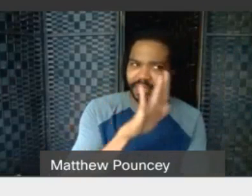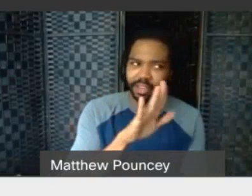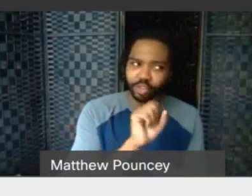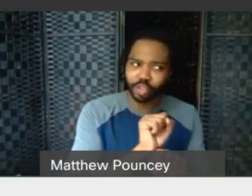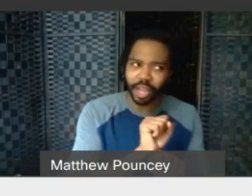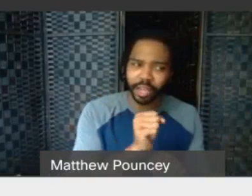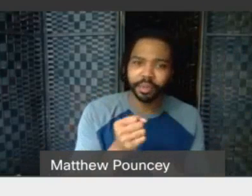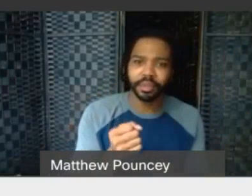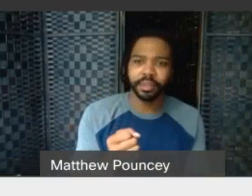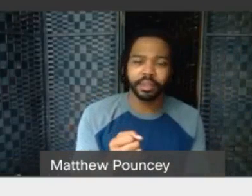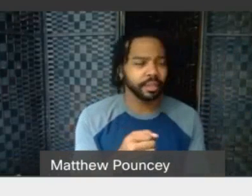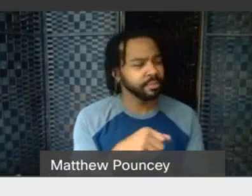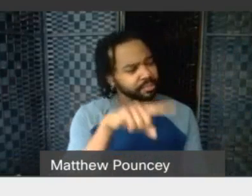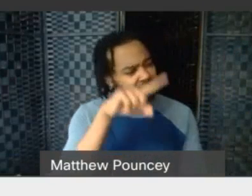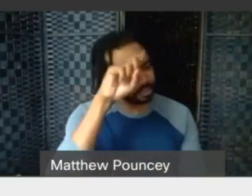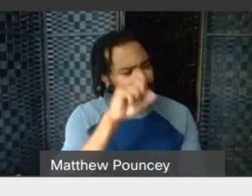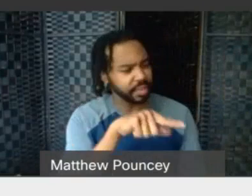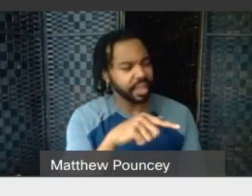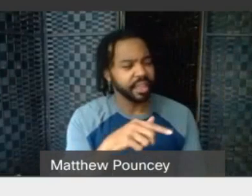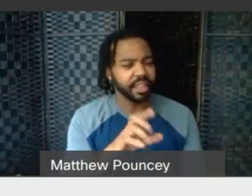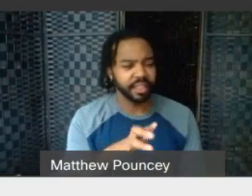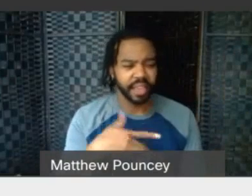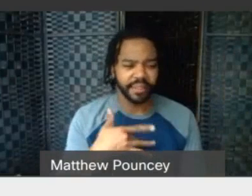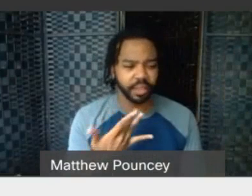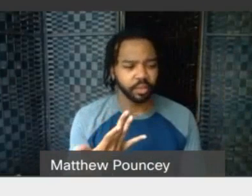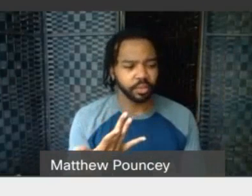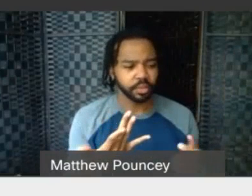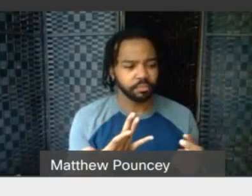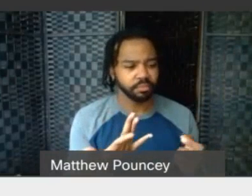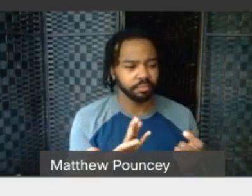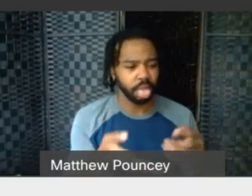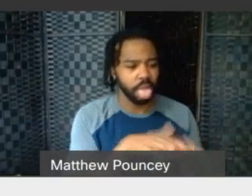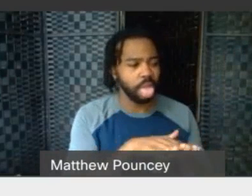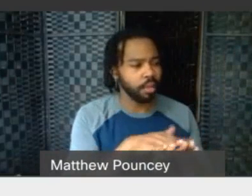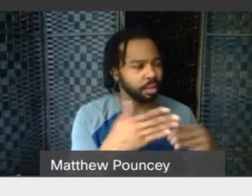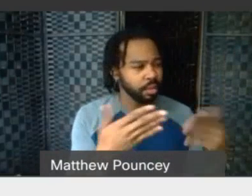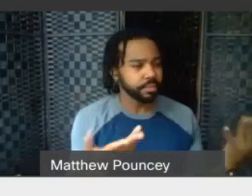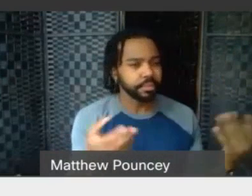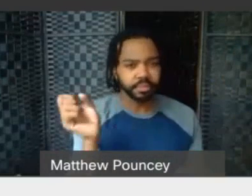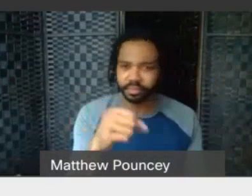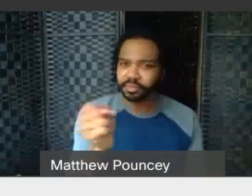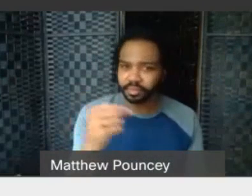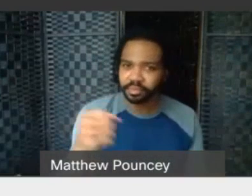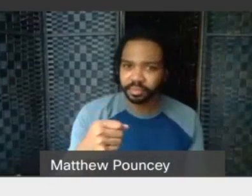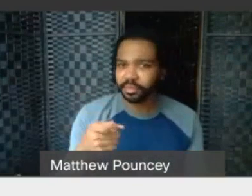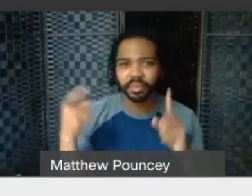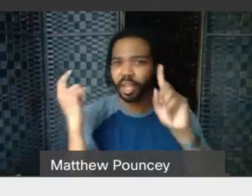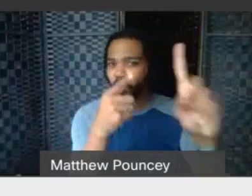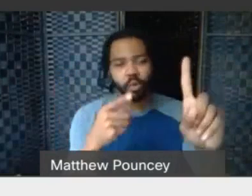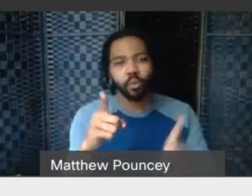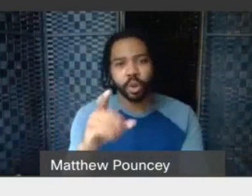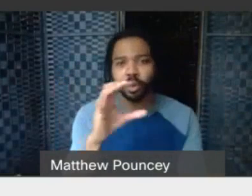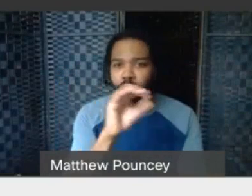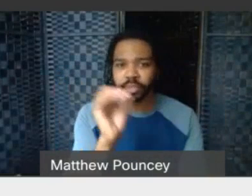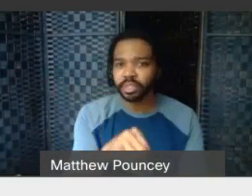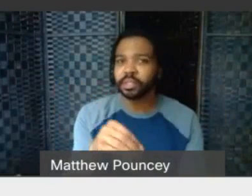That feels rhetorical. Yes. Um, we should be aiming for 100%. There should be and I